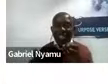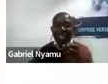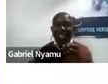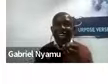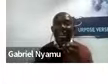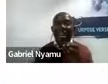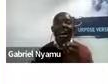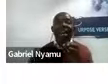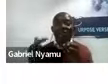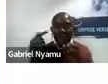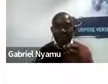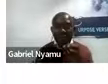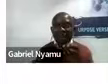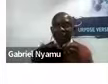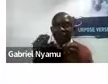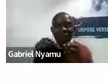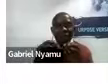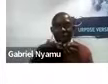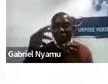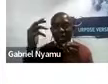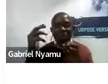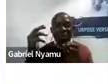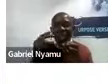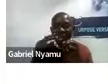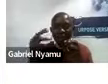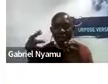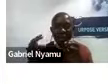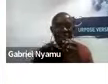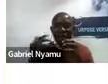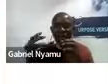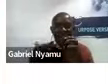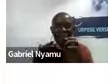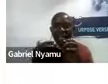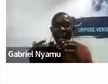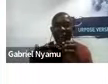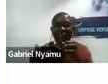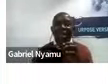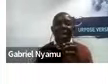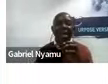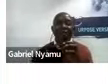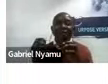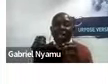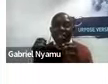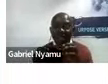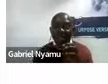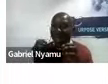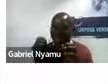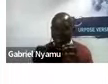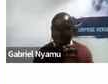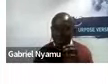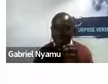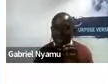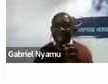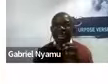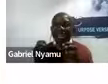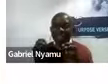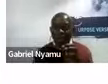as a risk. If you come and you probably took that suit elsewhere, maybe it was mishandled, I'm not selling you another